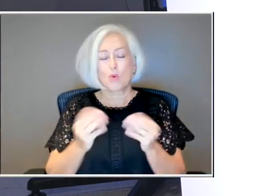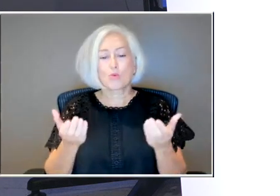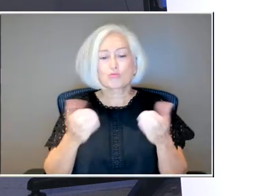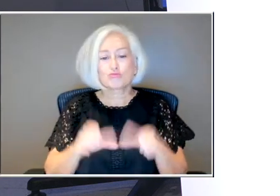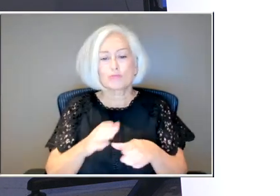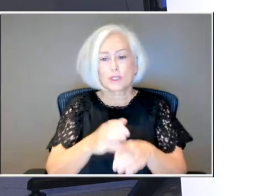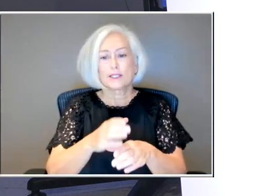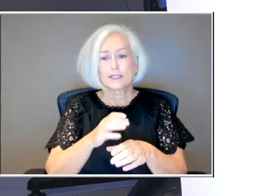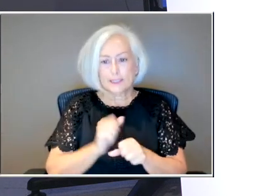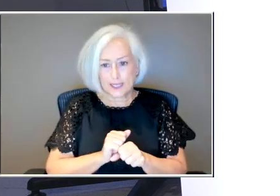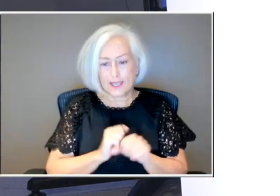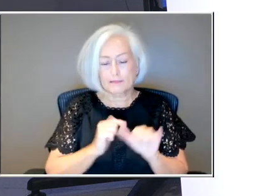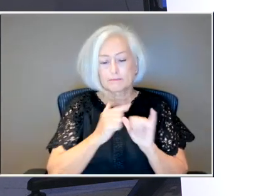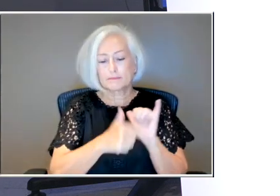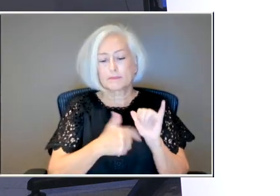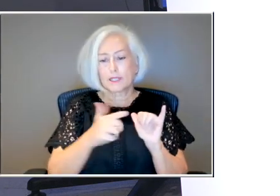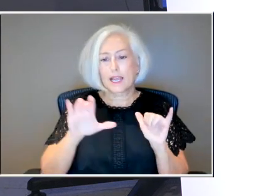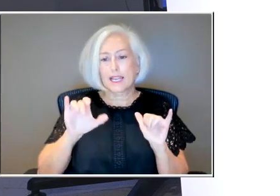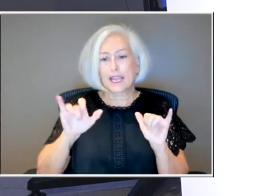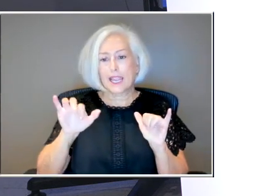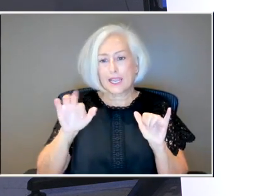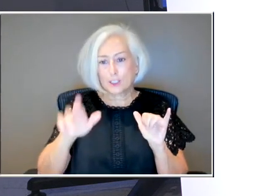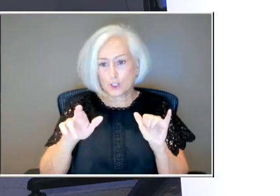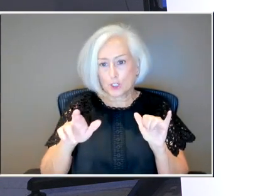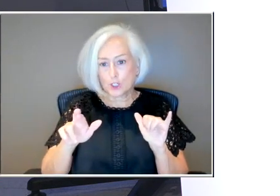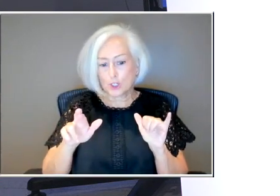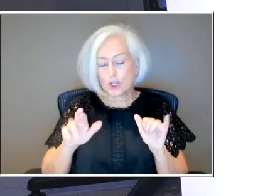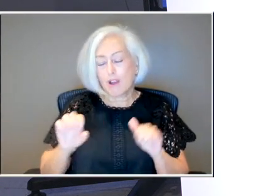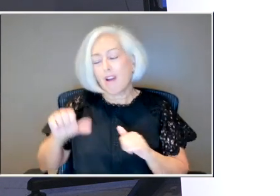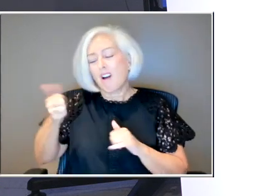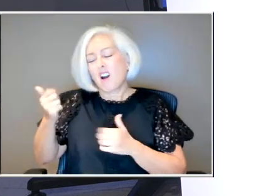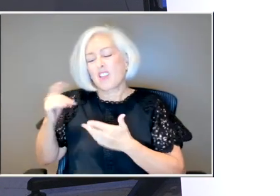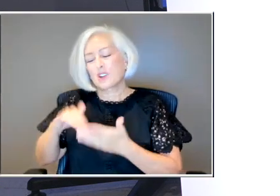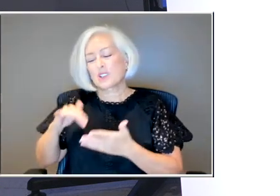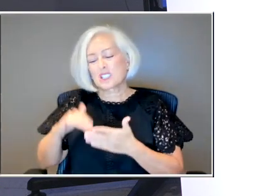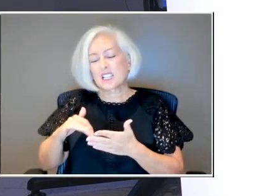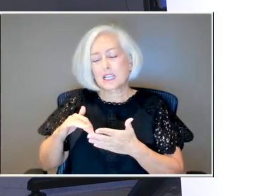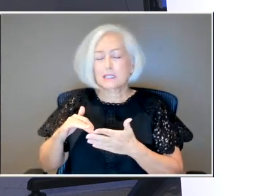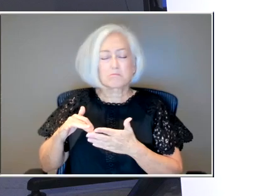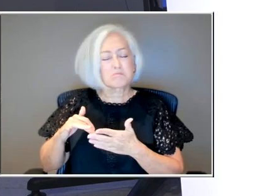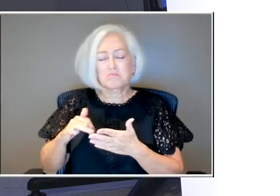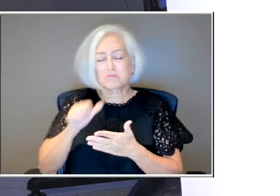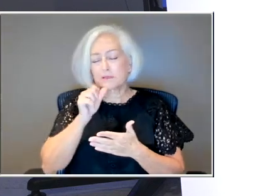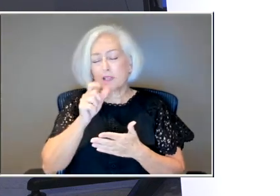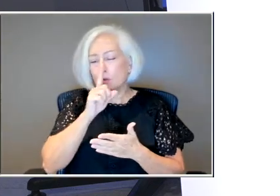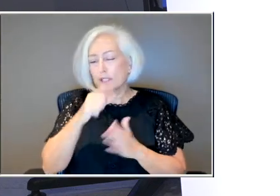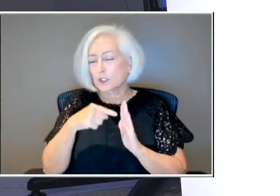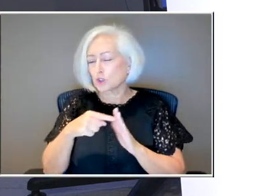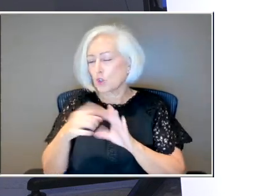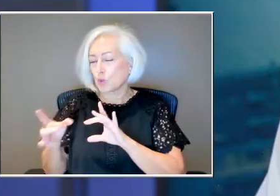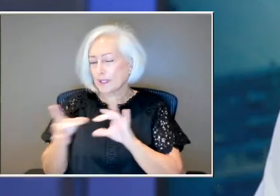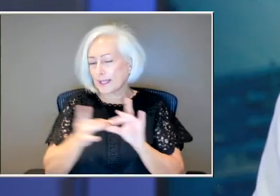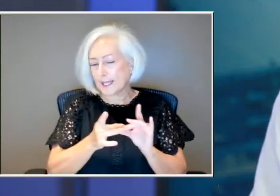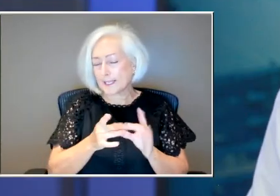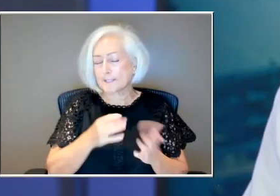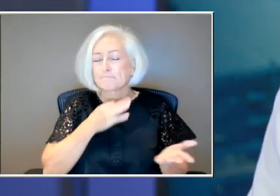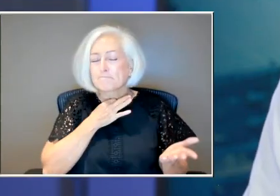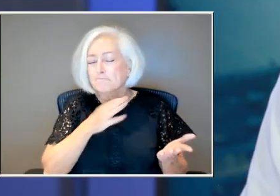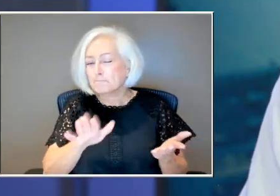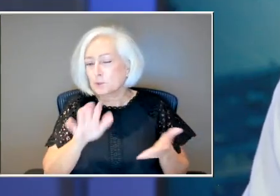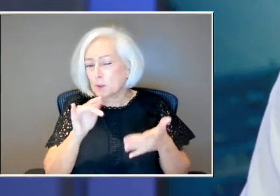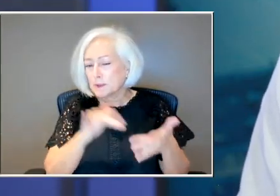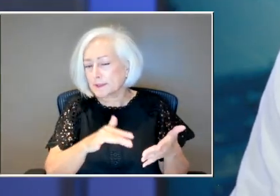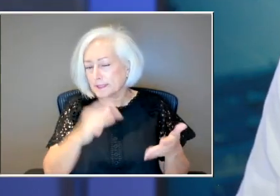have showed only a casual connection. Tell us about the study and just your thoughts on it. Yeah, so what that study showed is that women